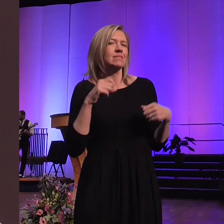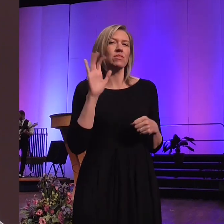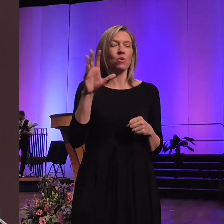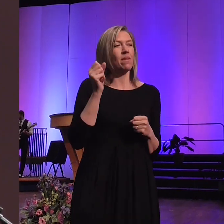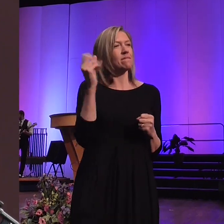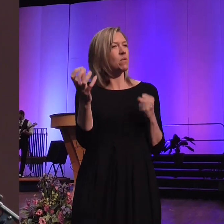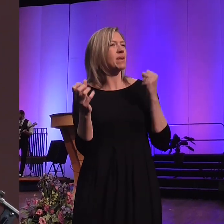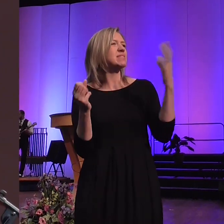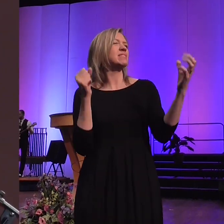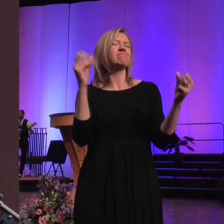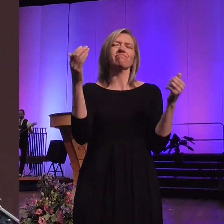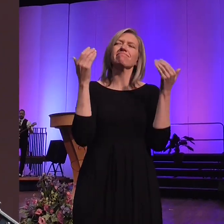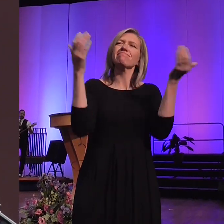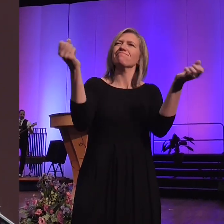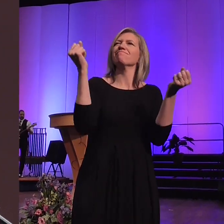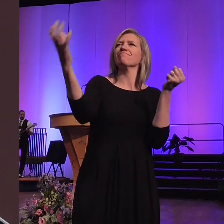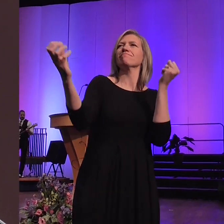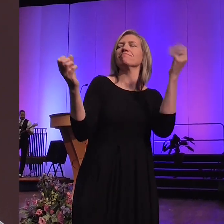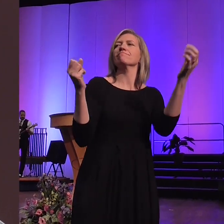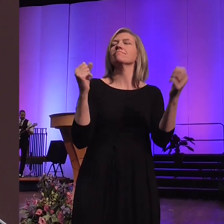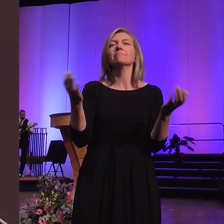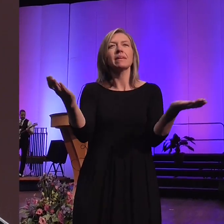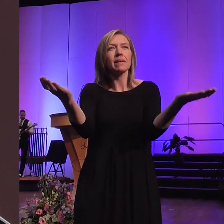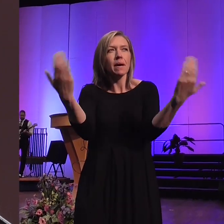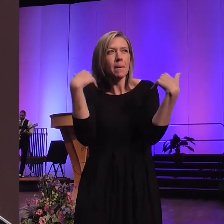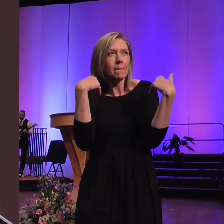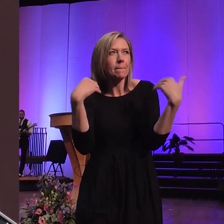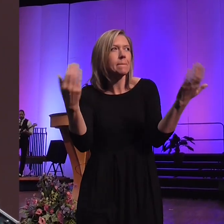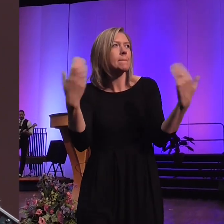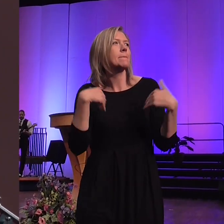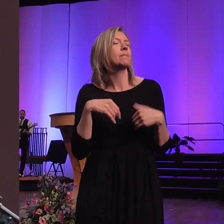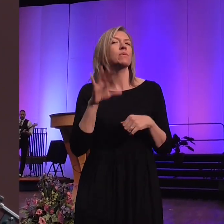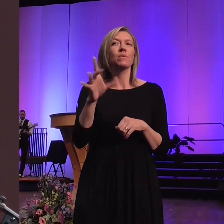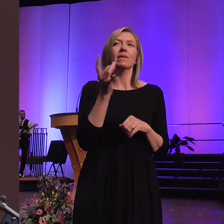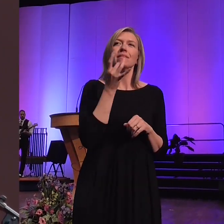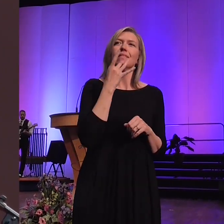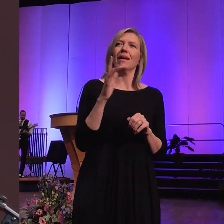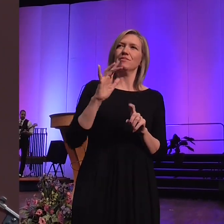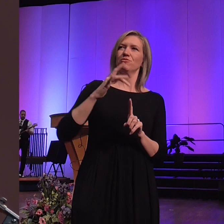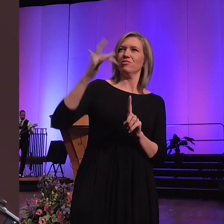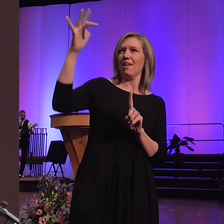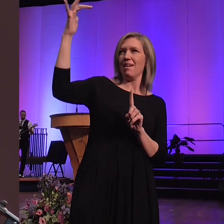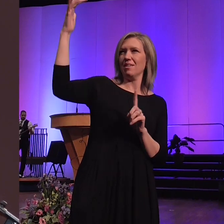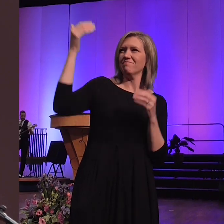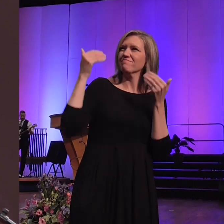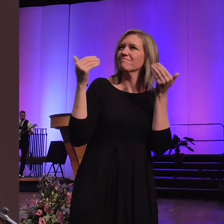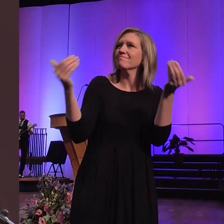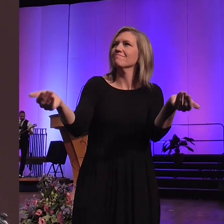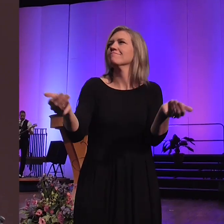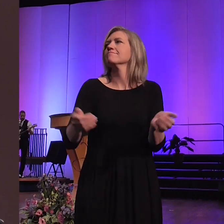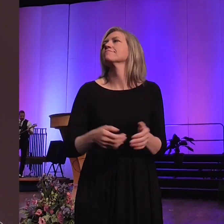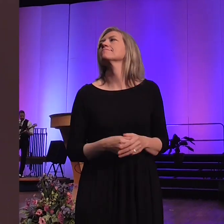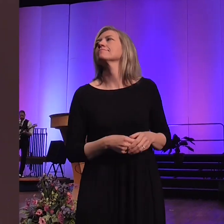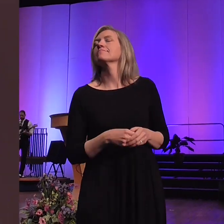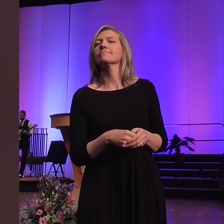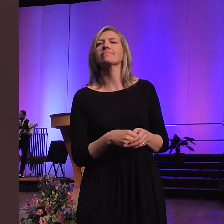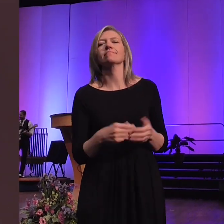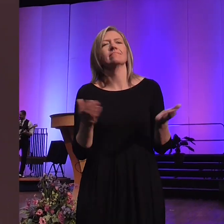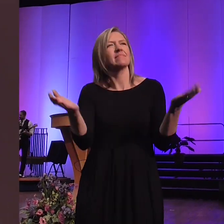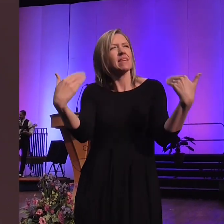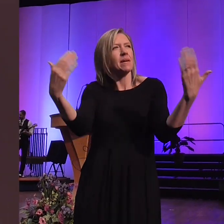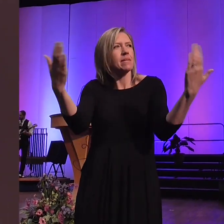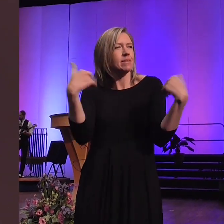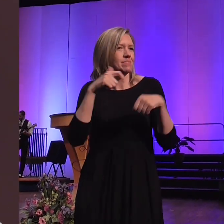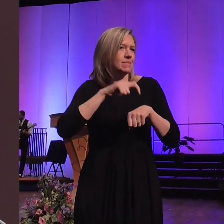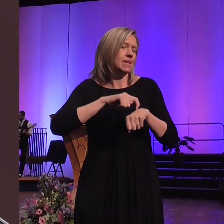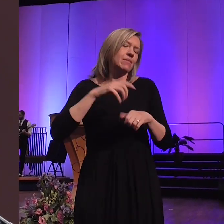lift your voice. Come, shine your light. Come,